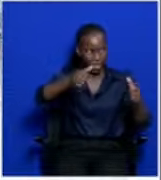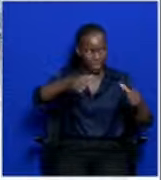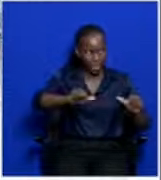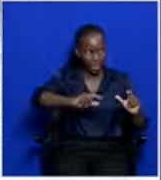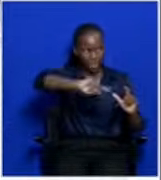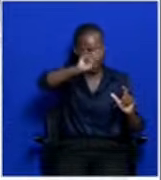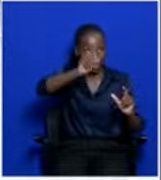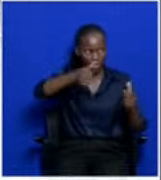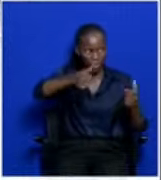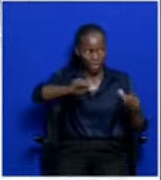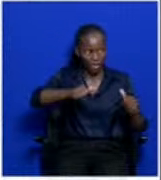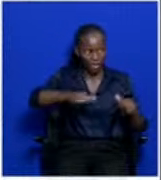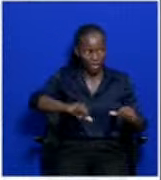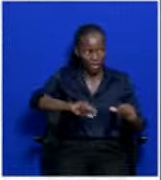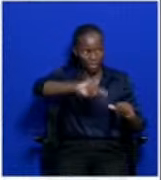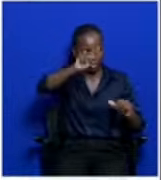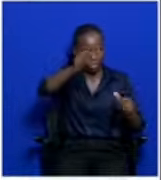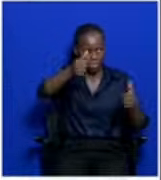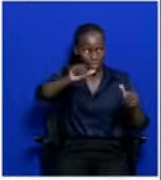next.